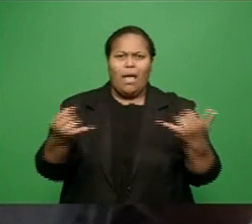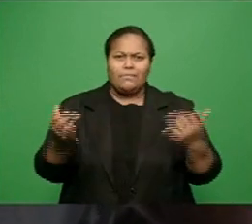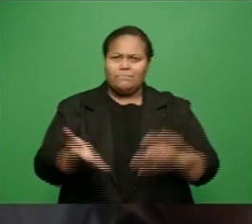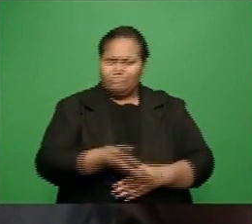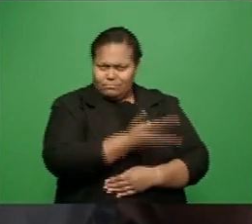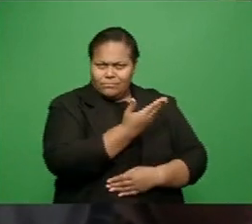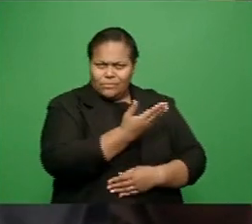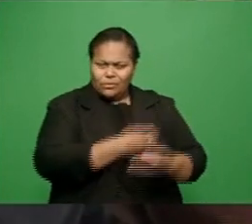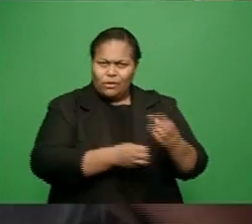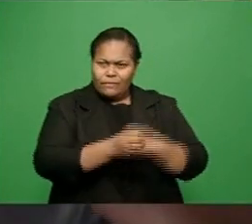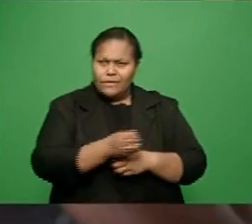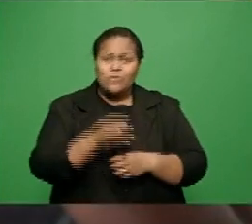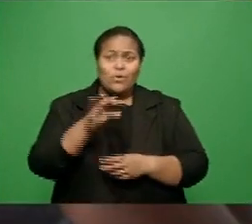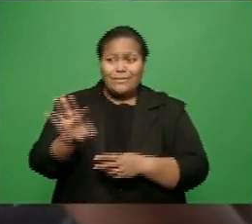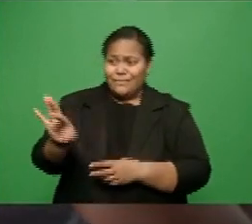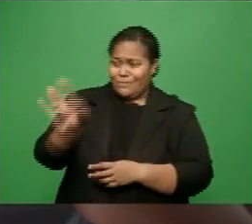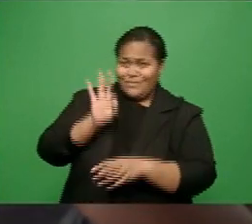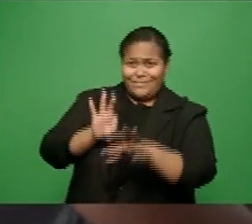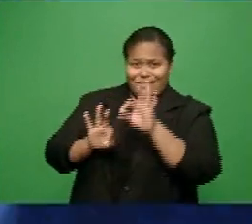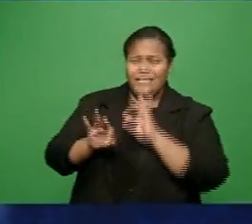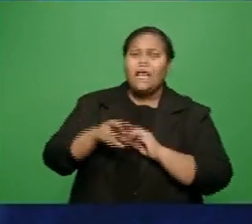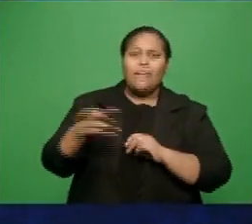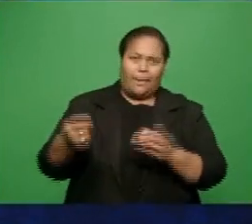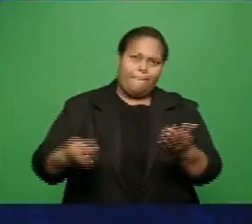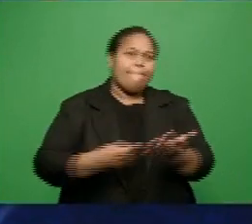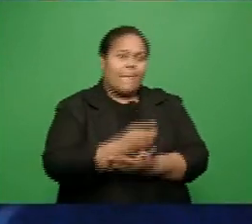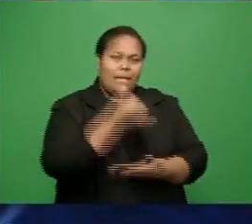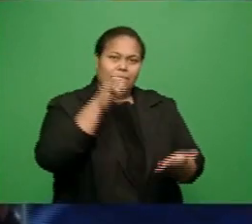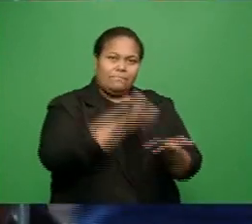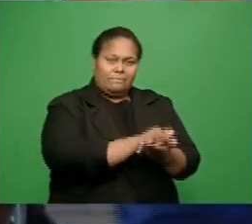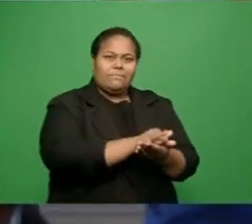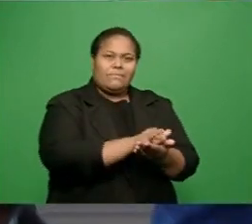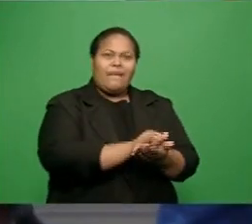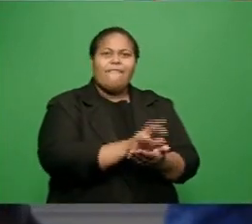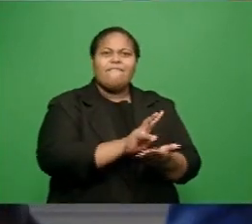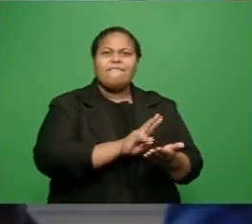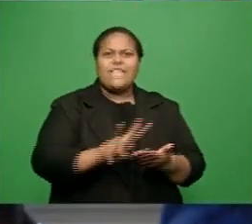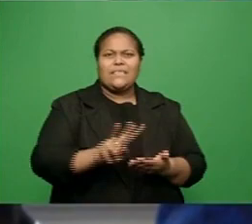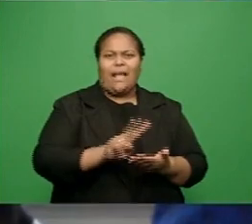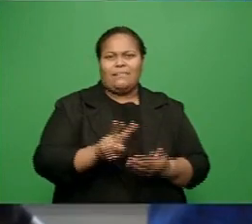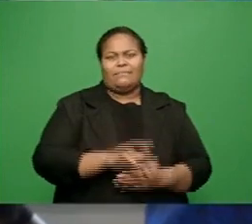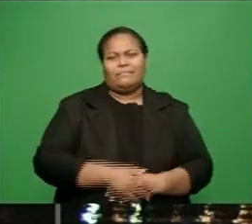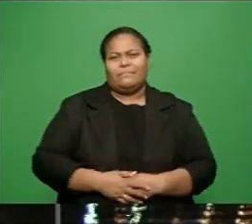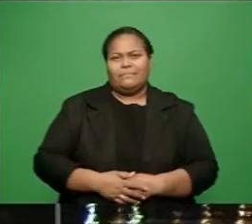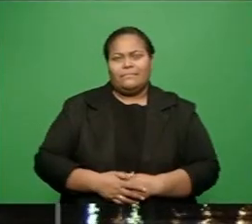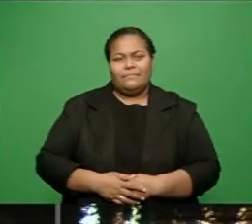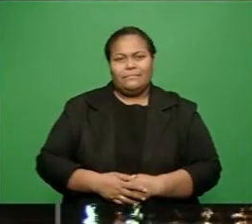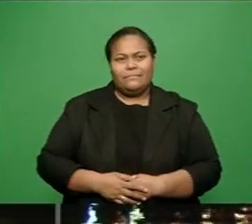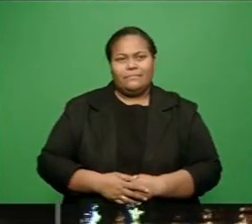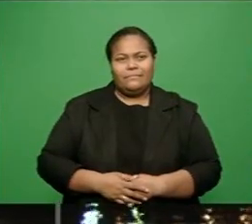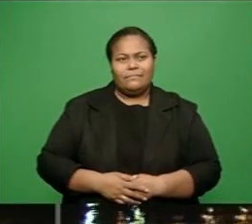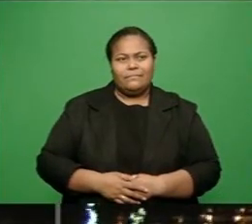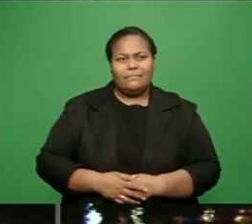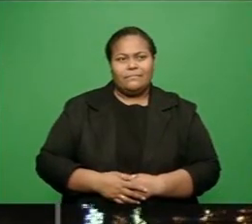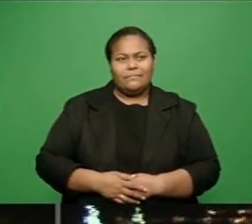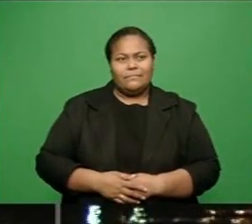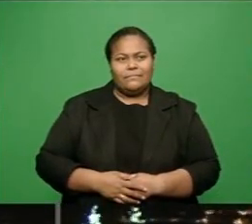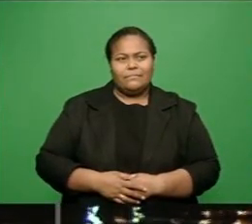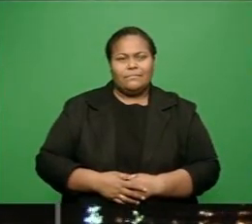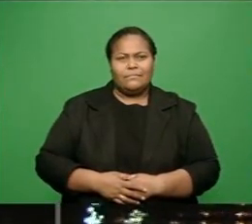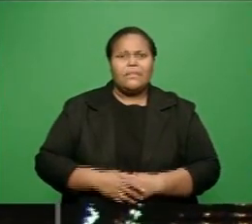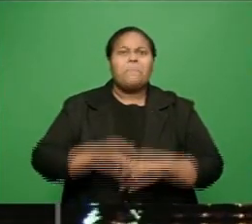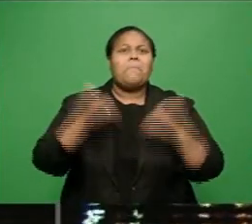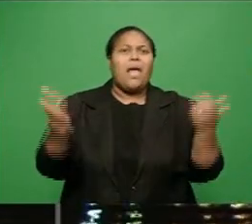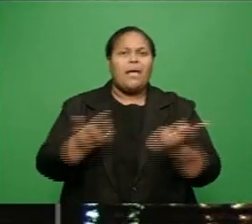those selected will have to pay for their visa and airline tickets. Kelly Vadala, FBC News. Hundreds of people were part